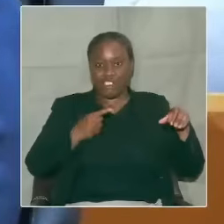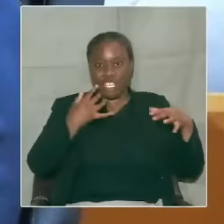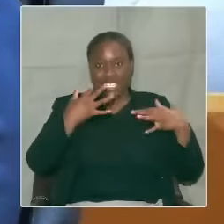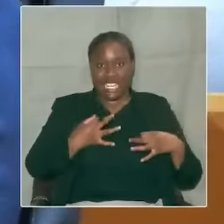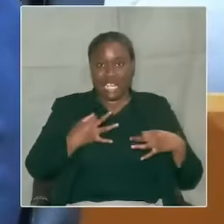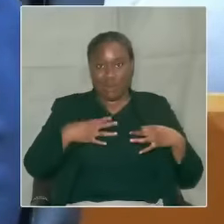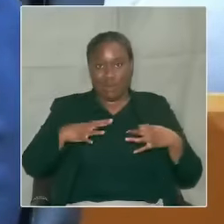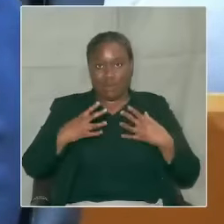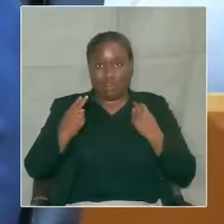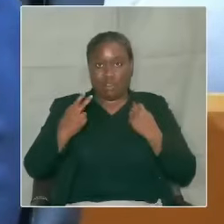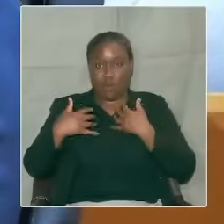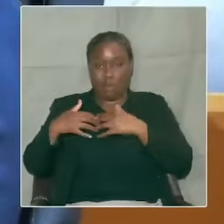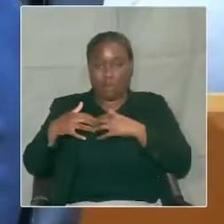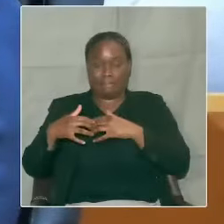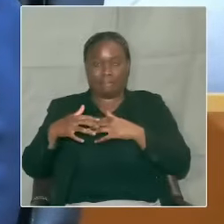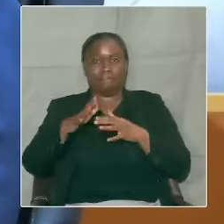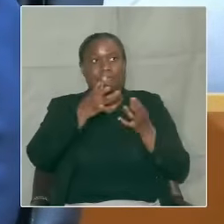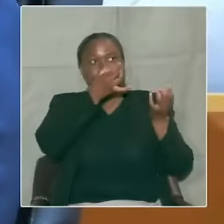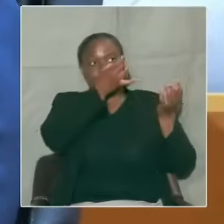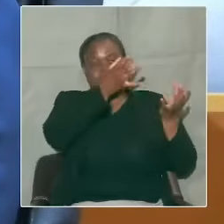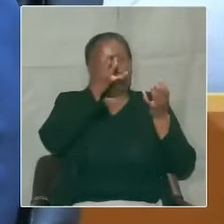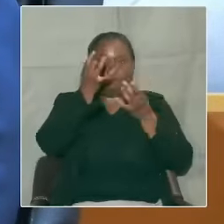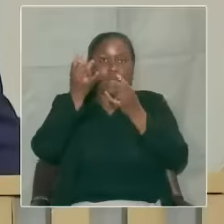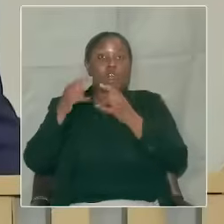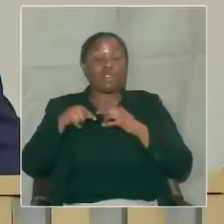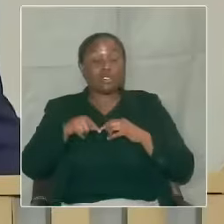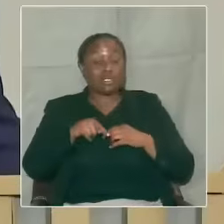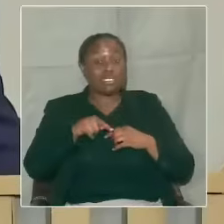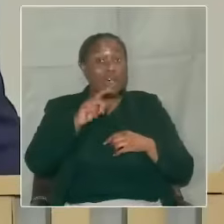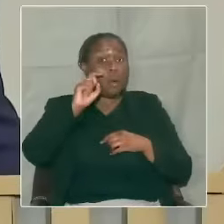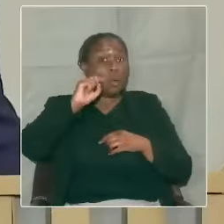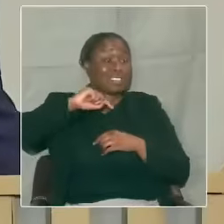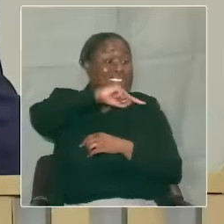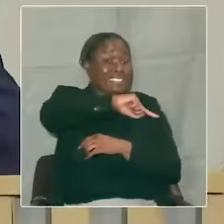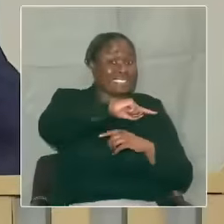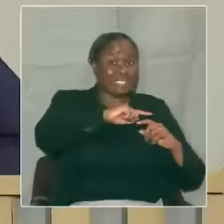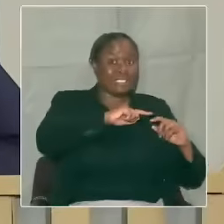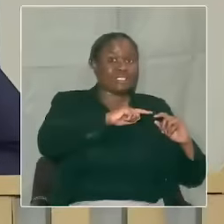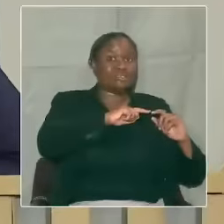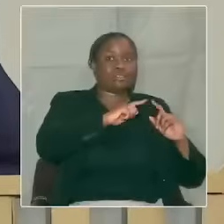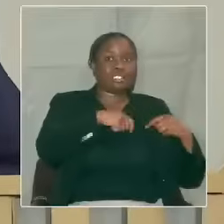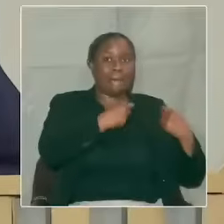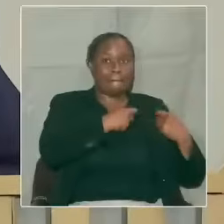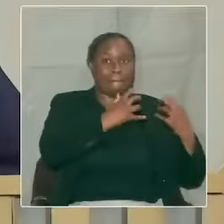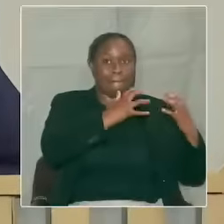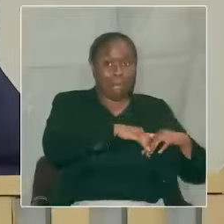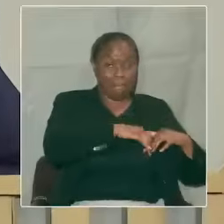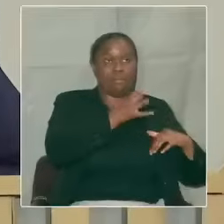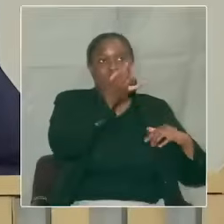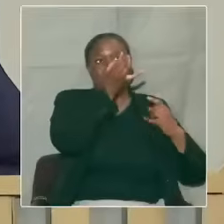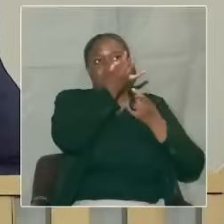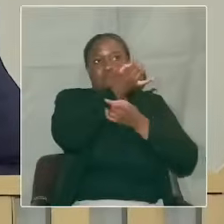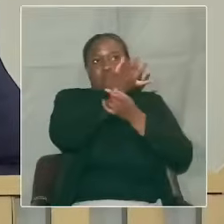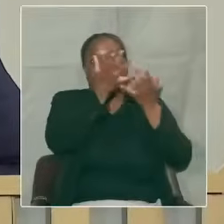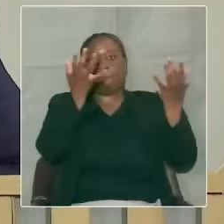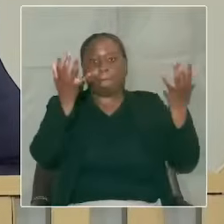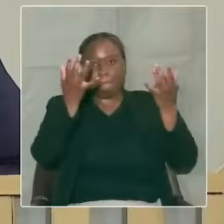of the intention to dissolve the old team. So I want to make it clear also